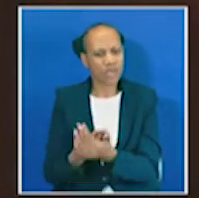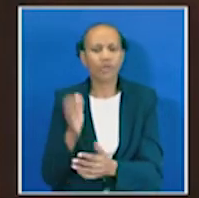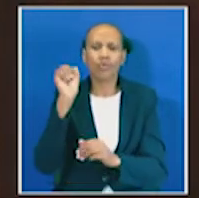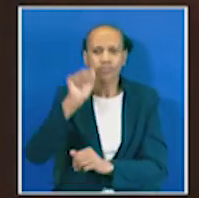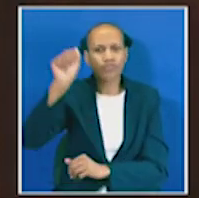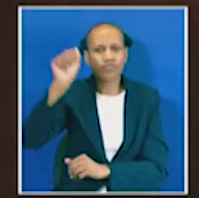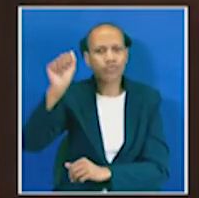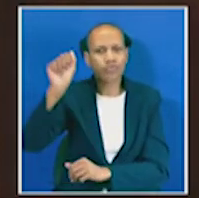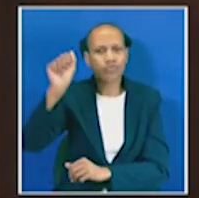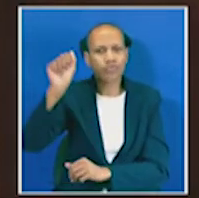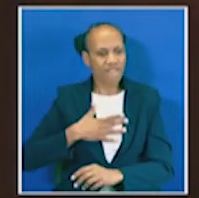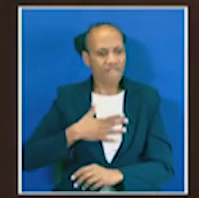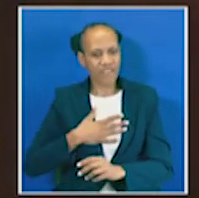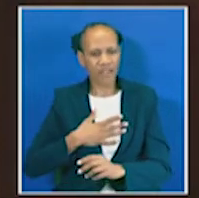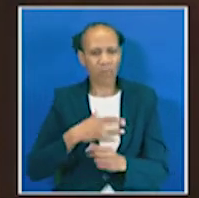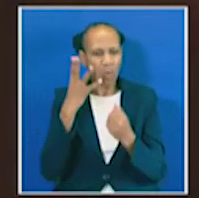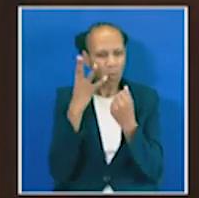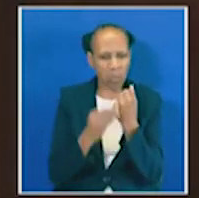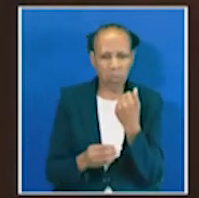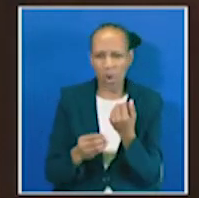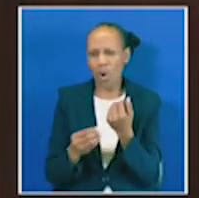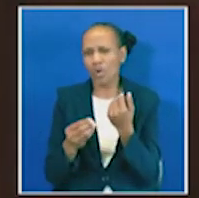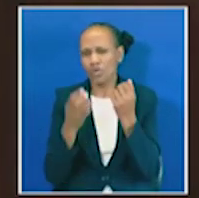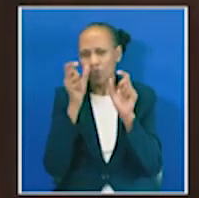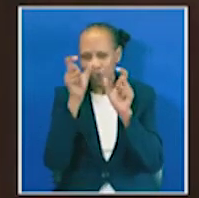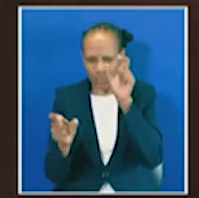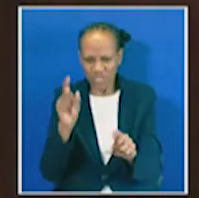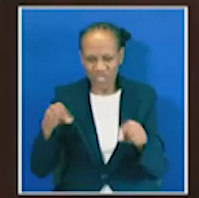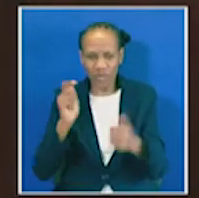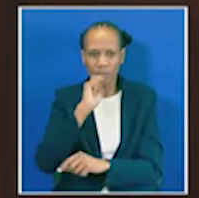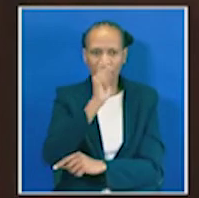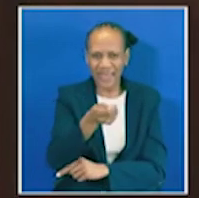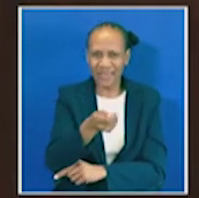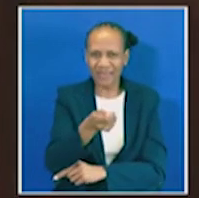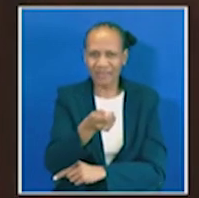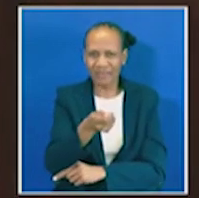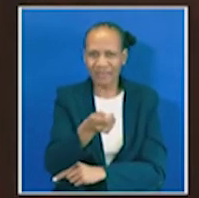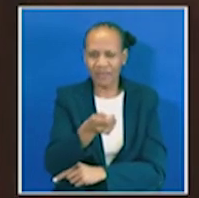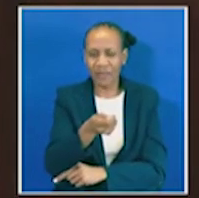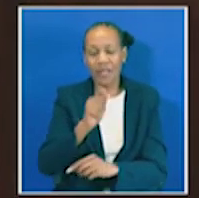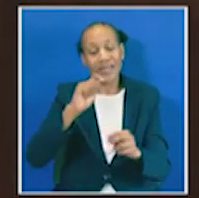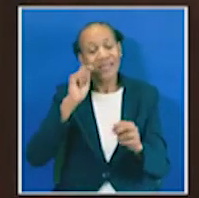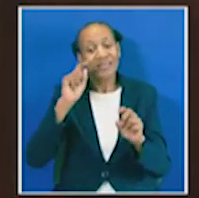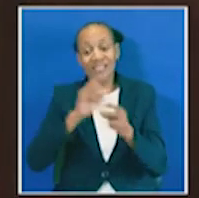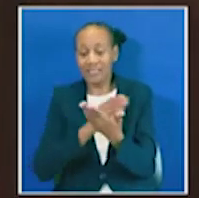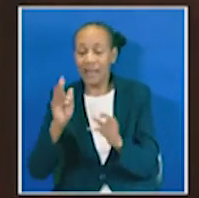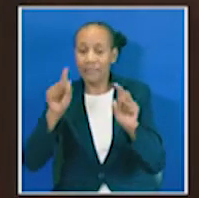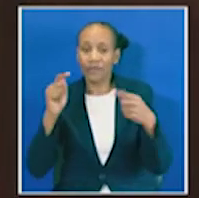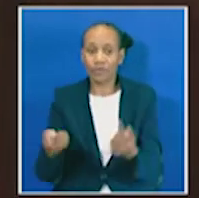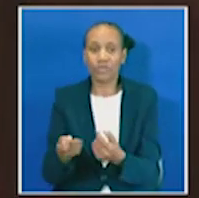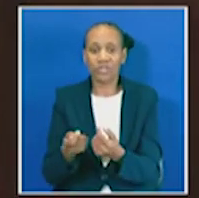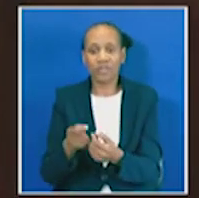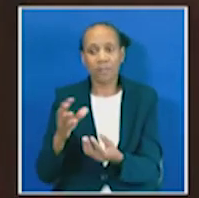academic exclusion of poor students who cannot fund the gap between NSFAS funding and university